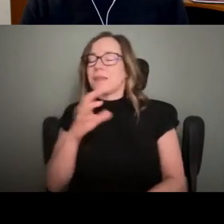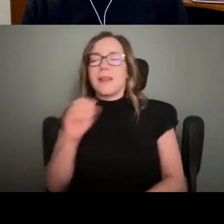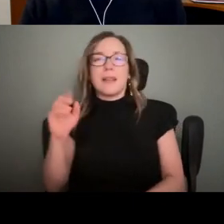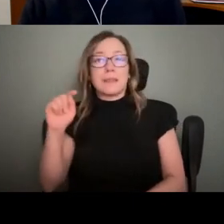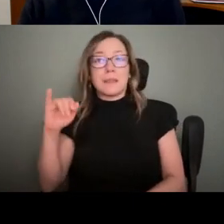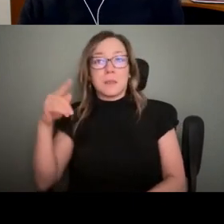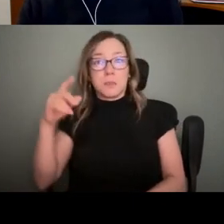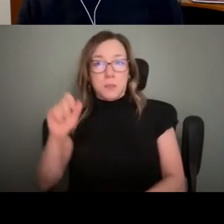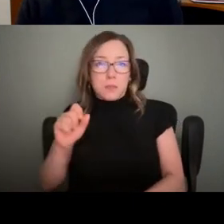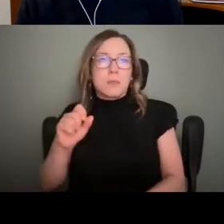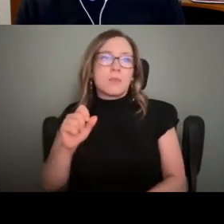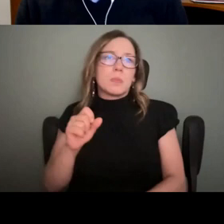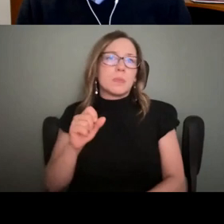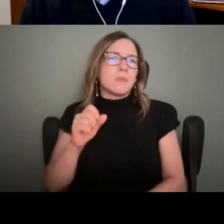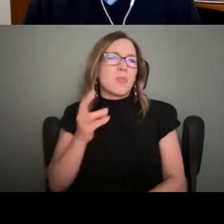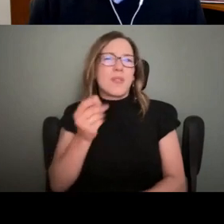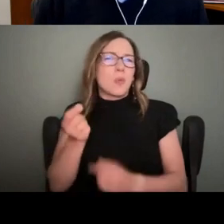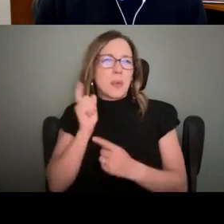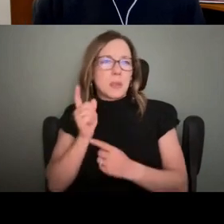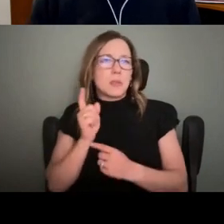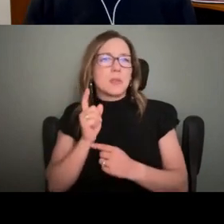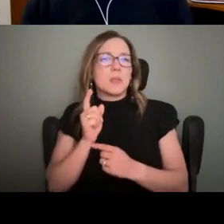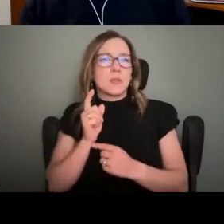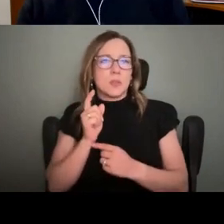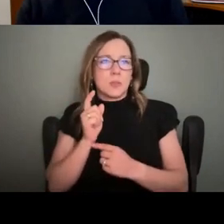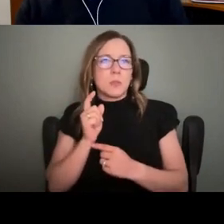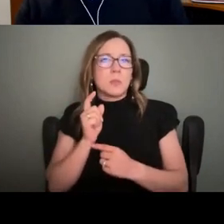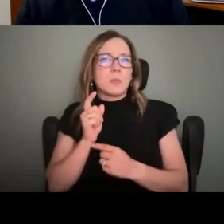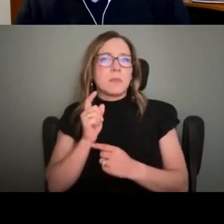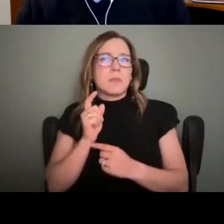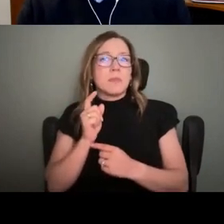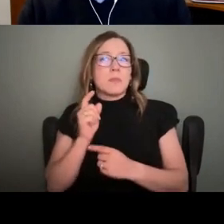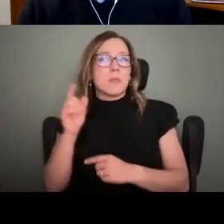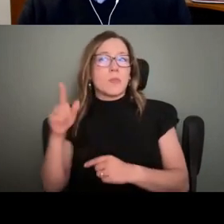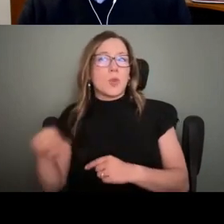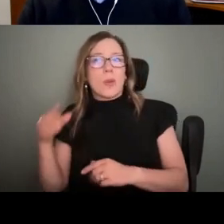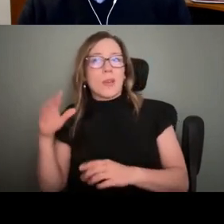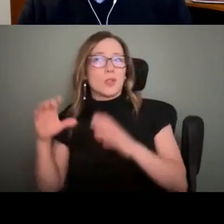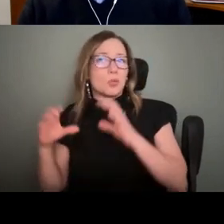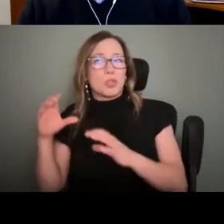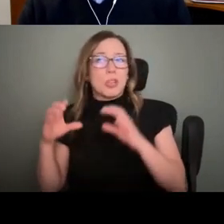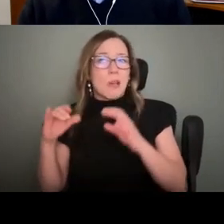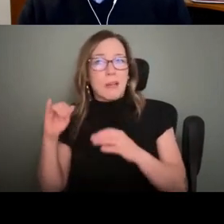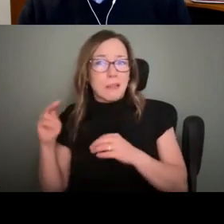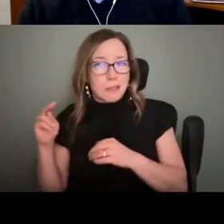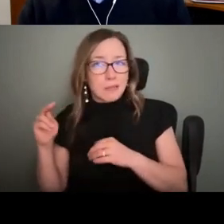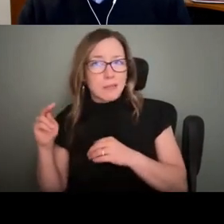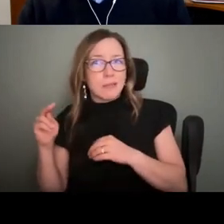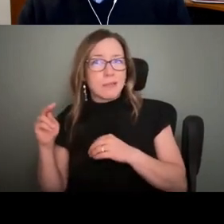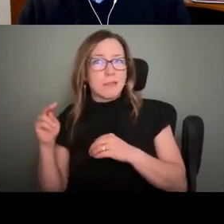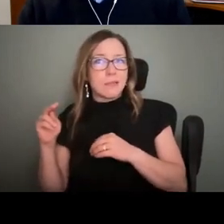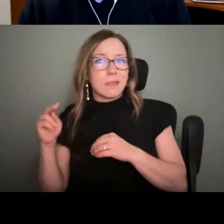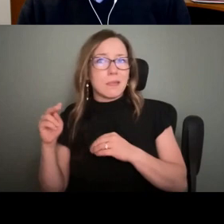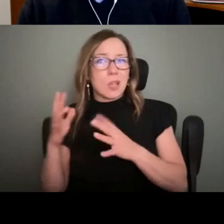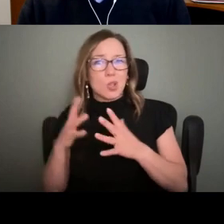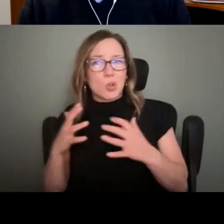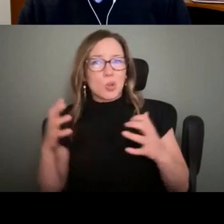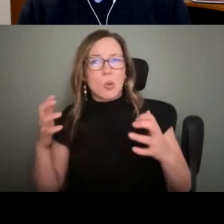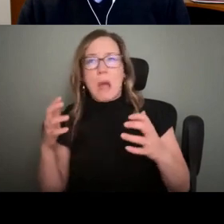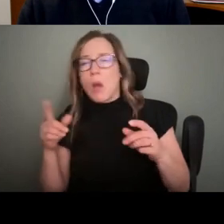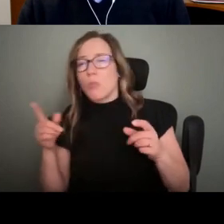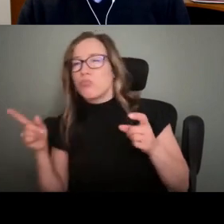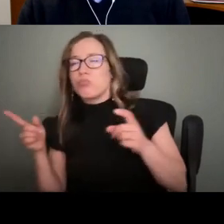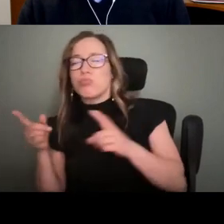I want to just take a few minutes here to kind of let people chat in, if you will, maybe kind of crowdsource a few